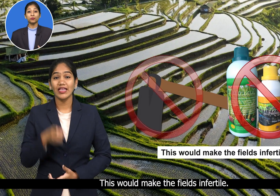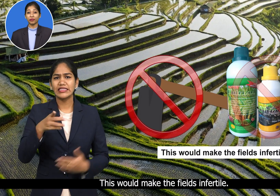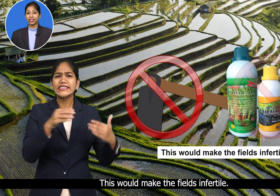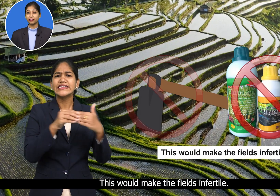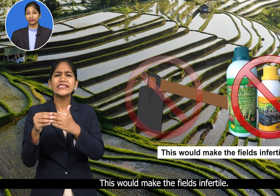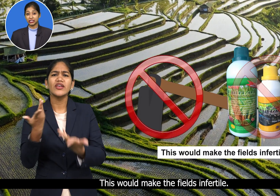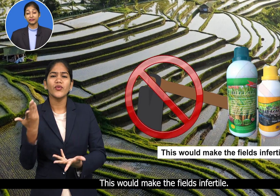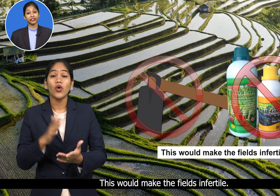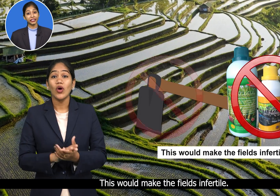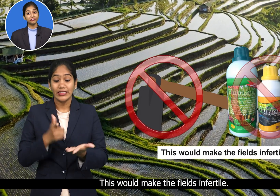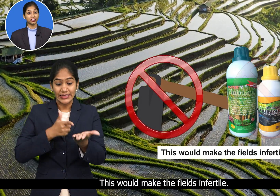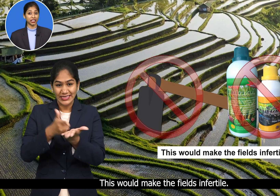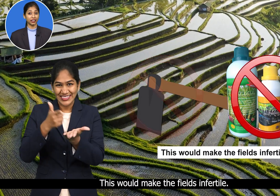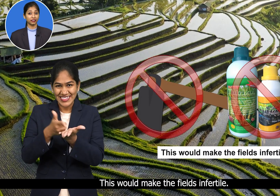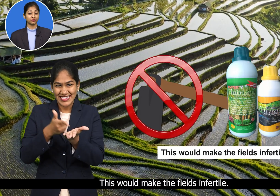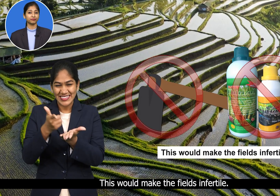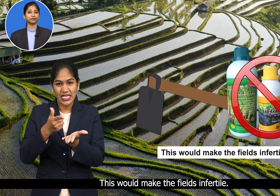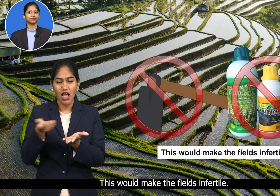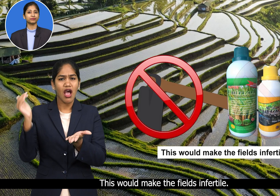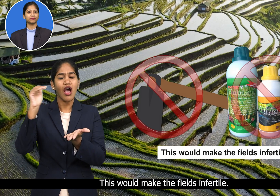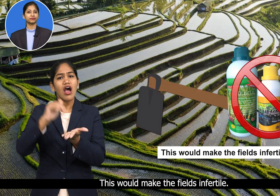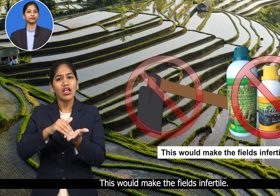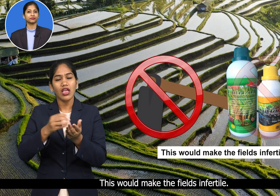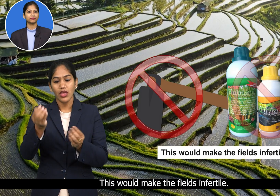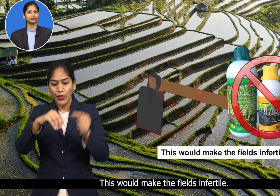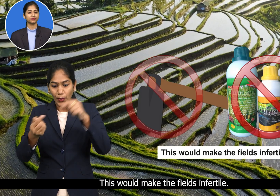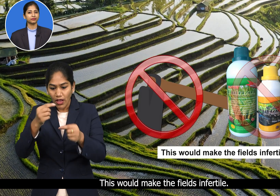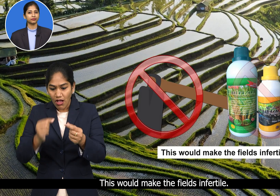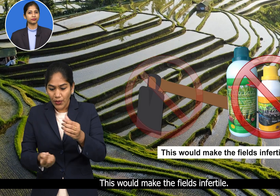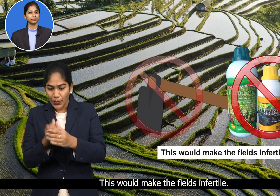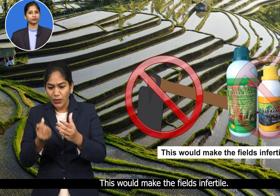This would make the fields infertile.